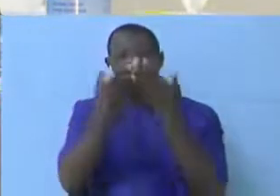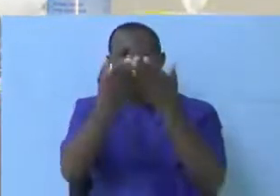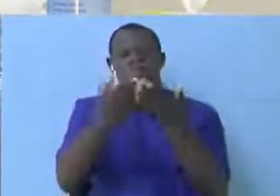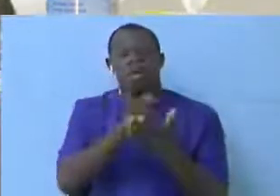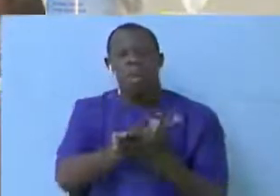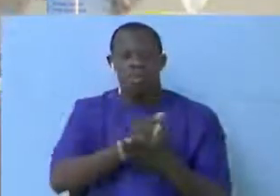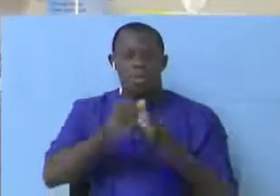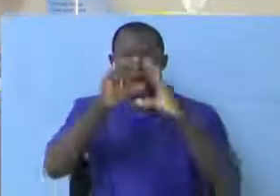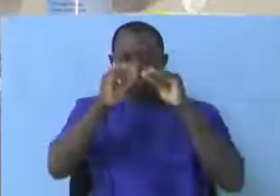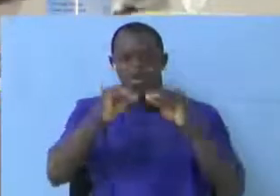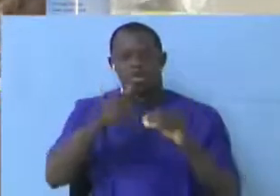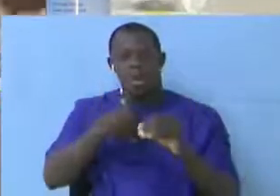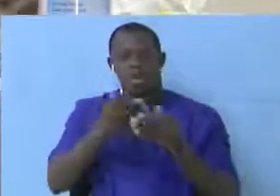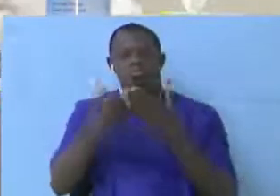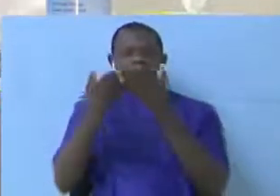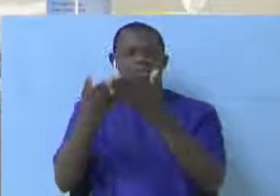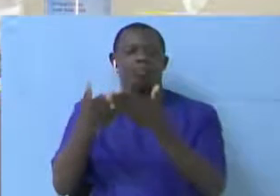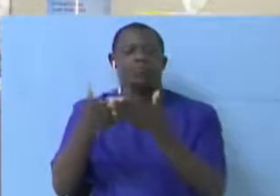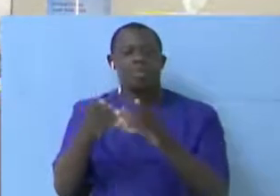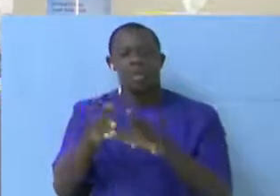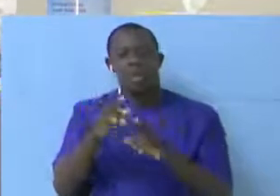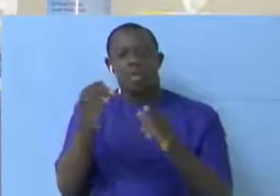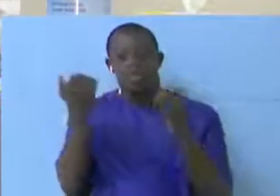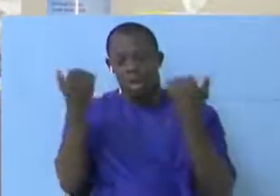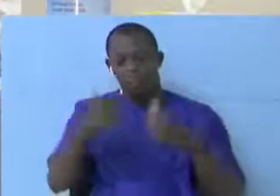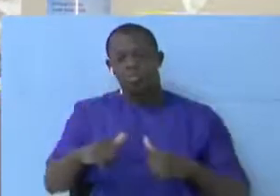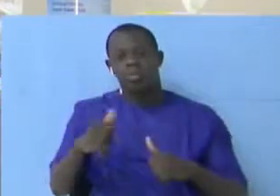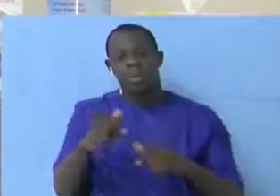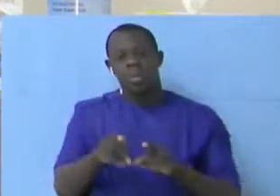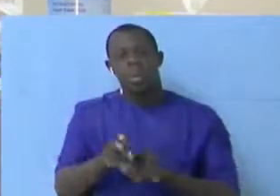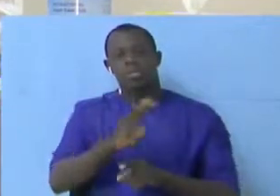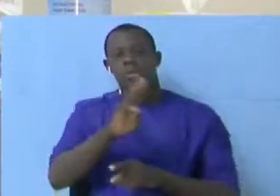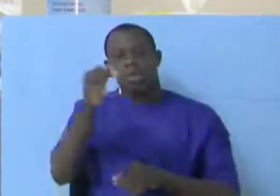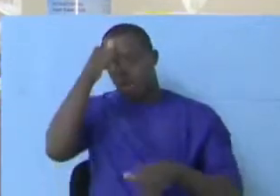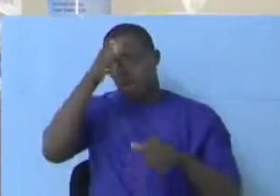was handed over the case. I can't remember who was supervising me. But